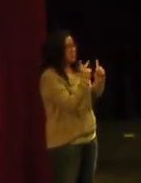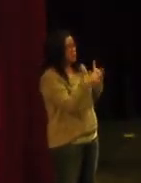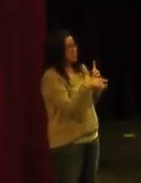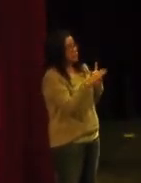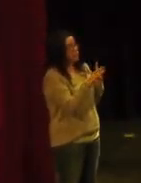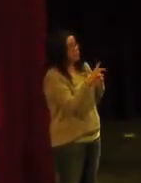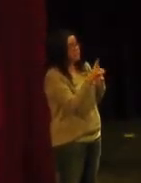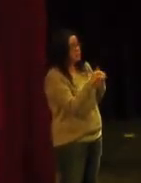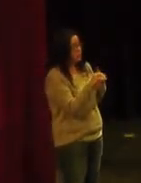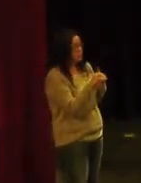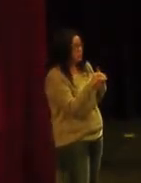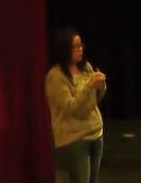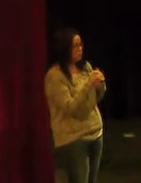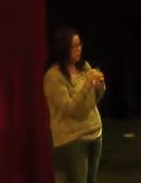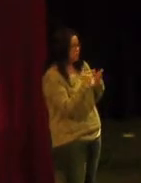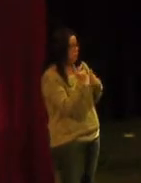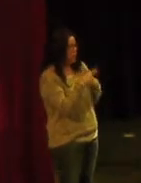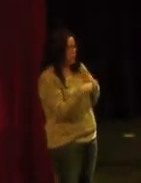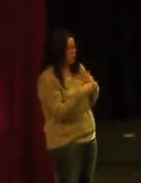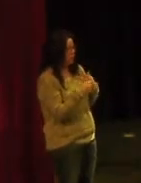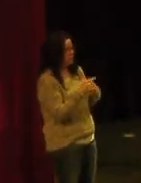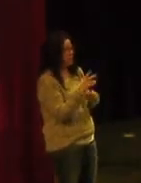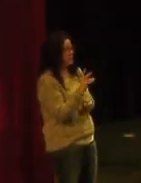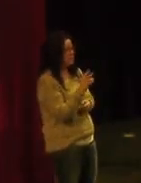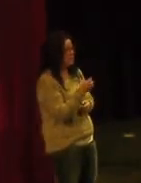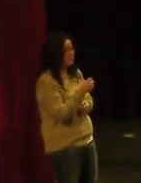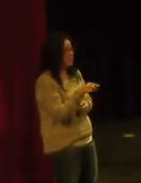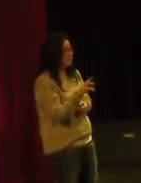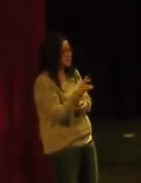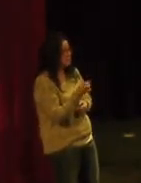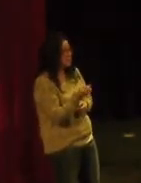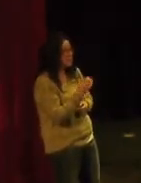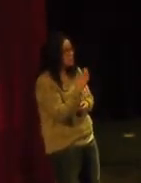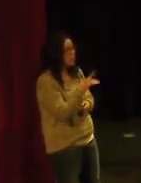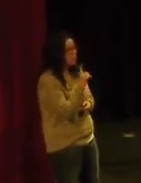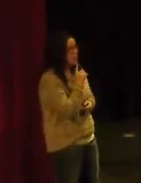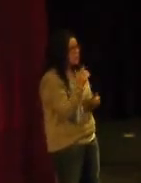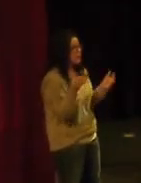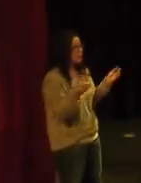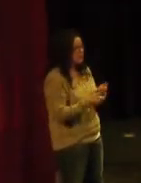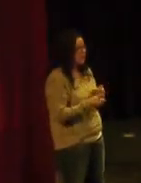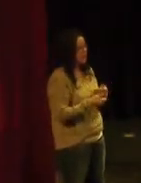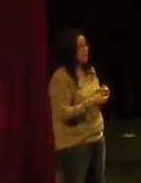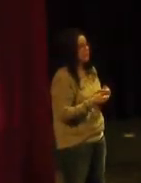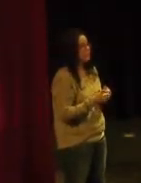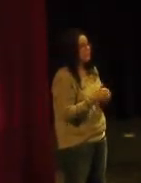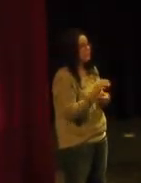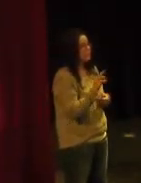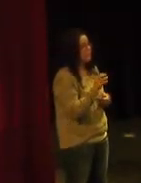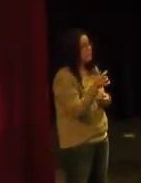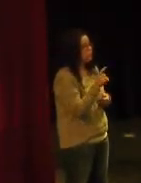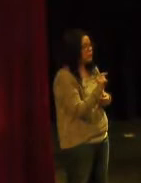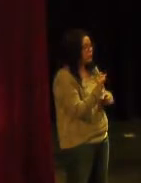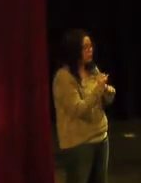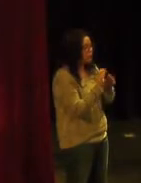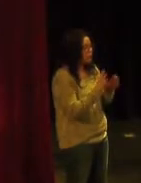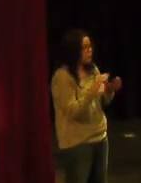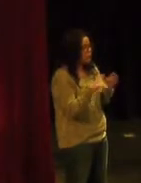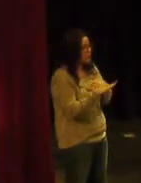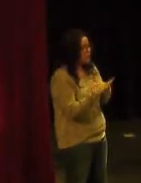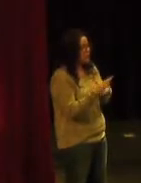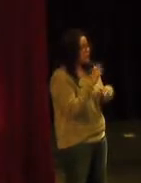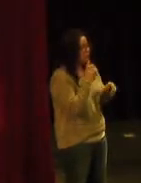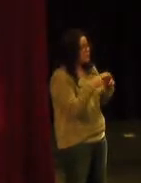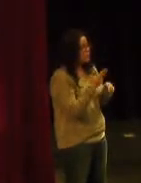to about the early, to like the late 60s, 1970s, we've never really invited immigrant workers to come in. I've mentioned before, even